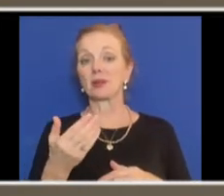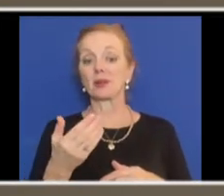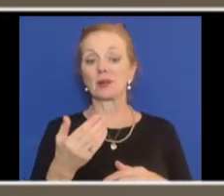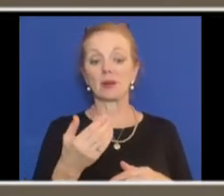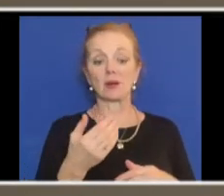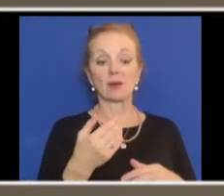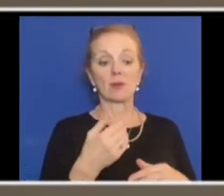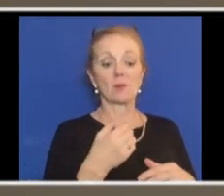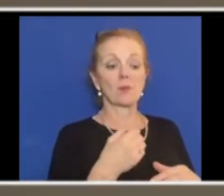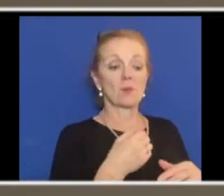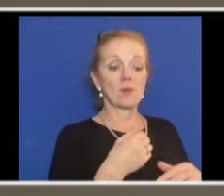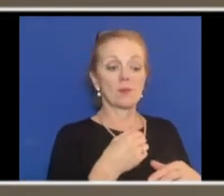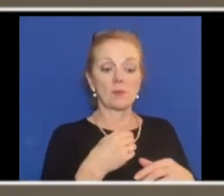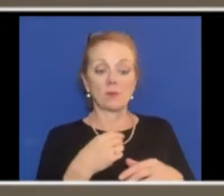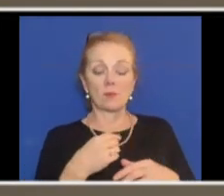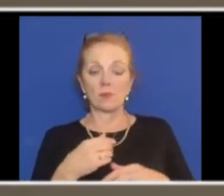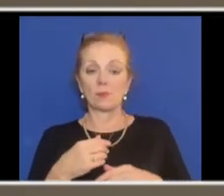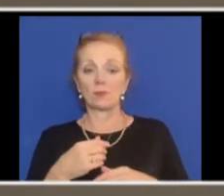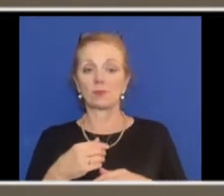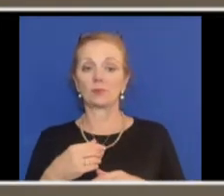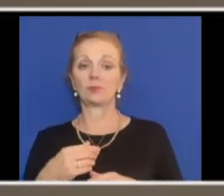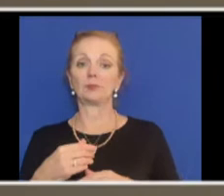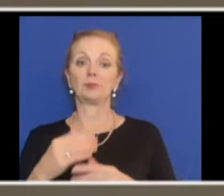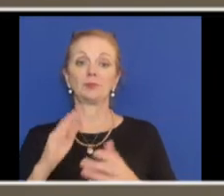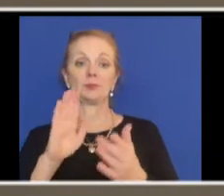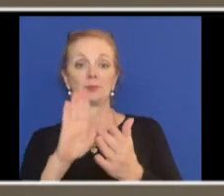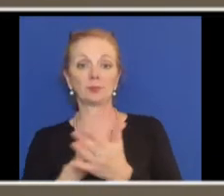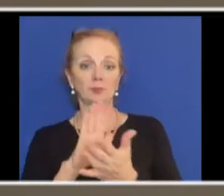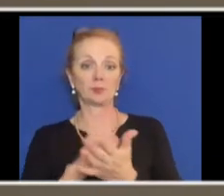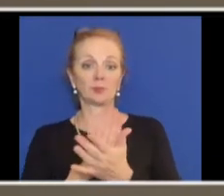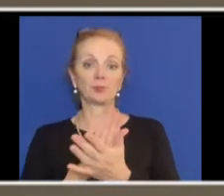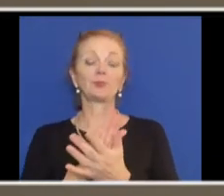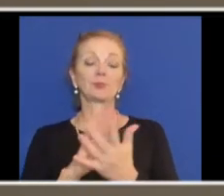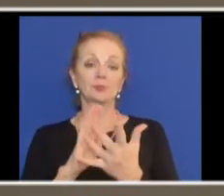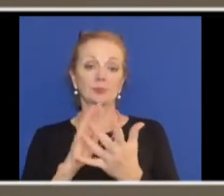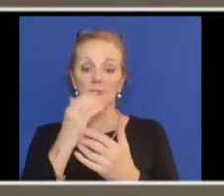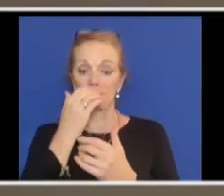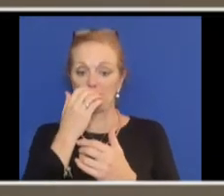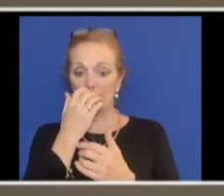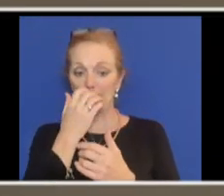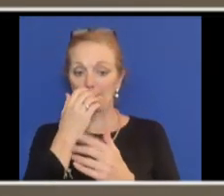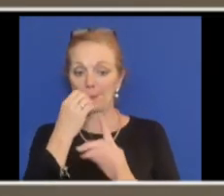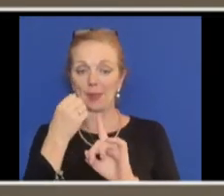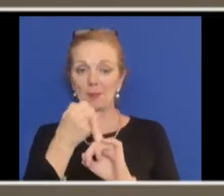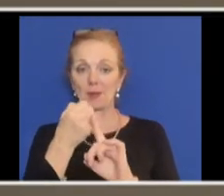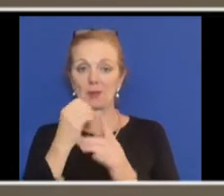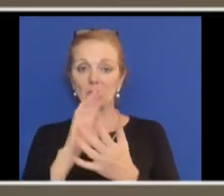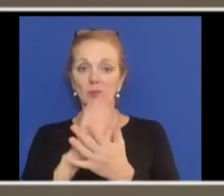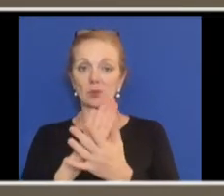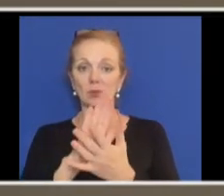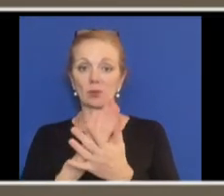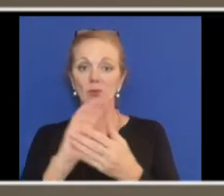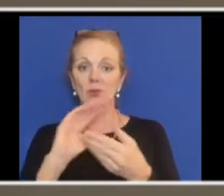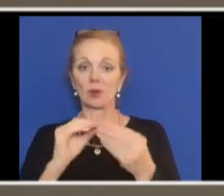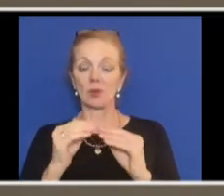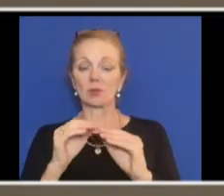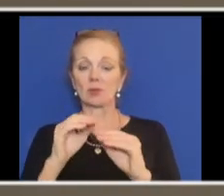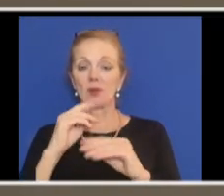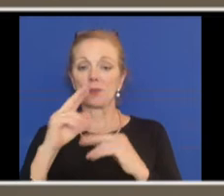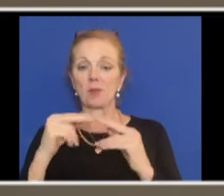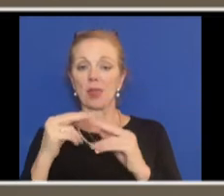the previous graph I think the school the um the impact on school the numbers are about the